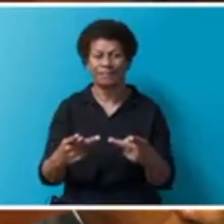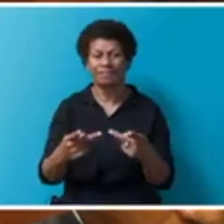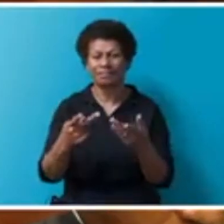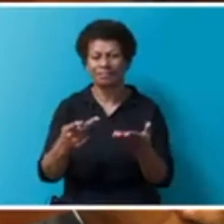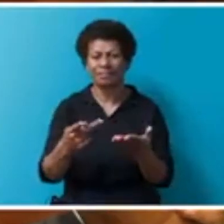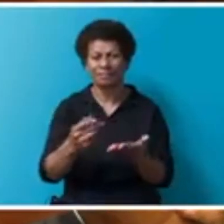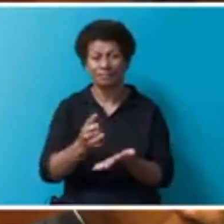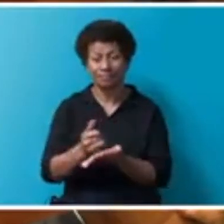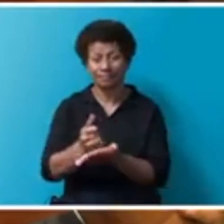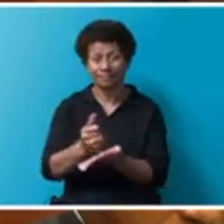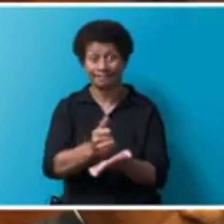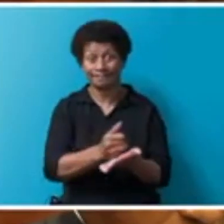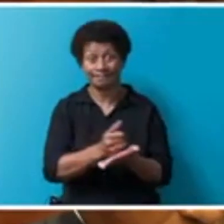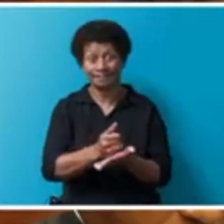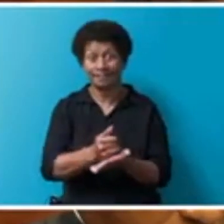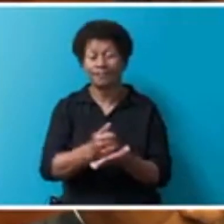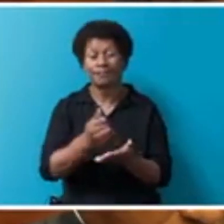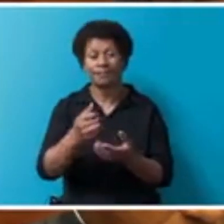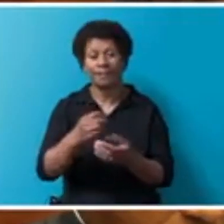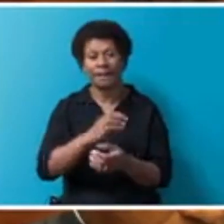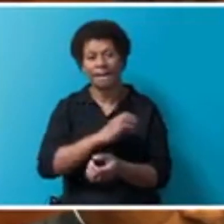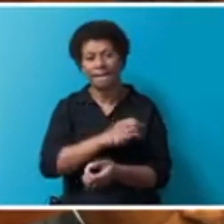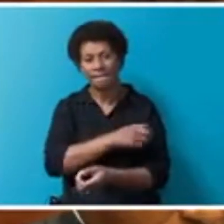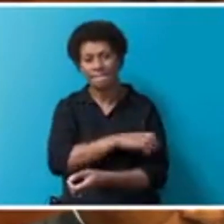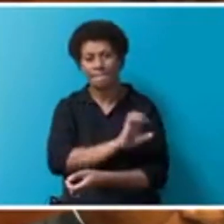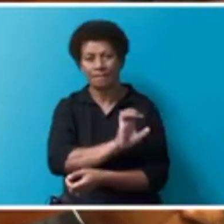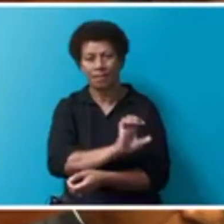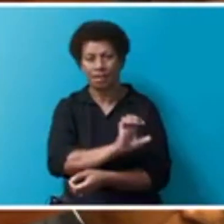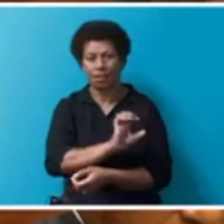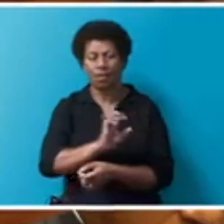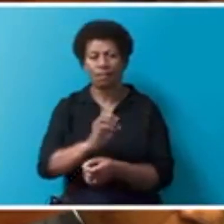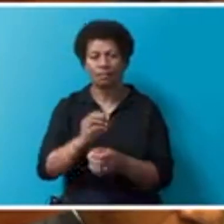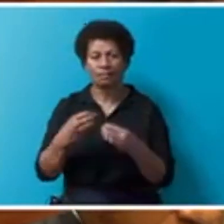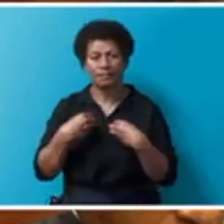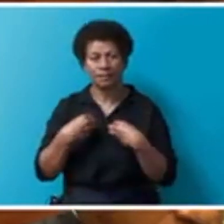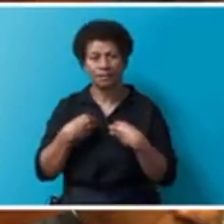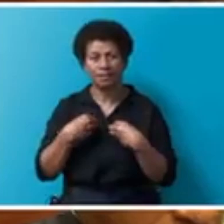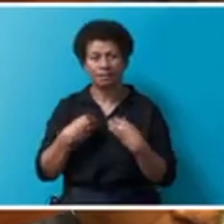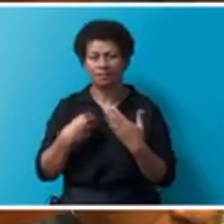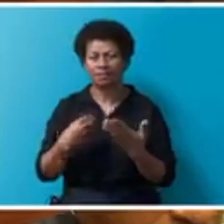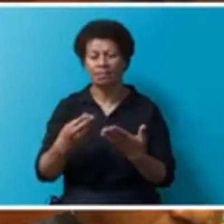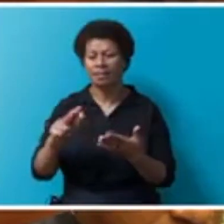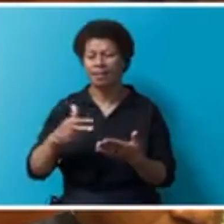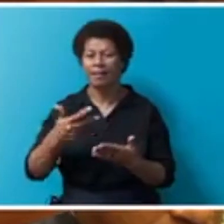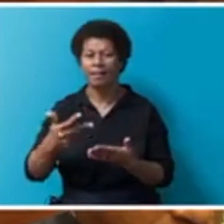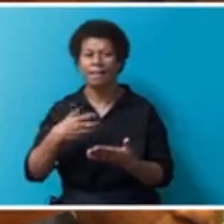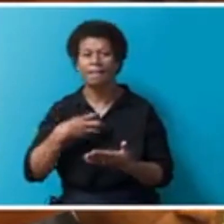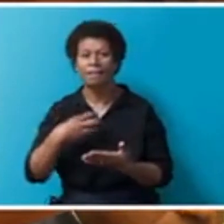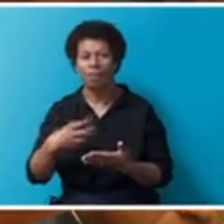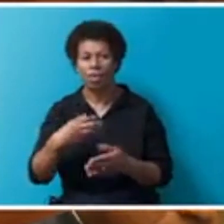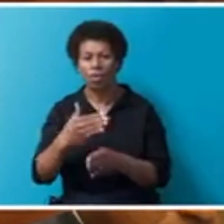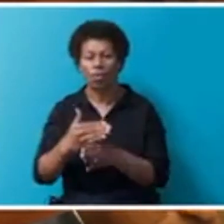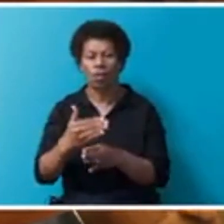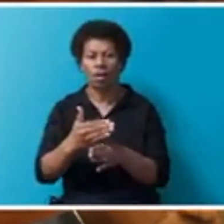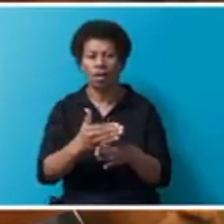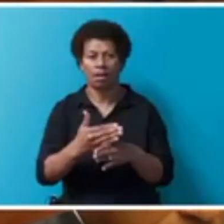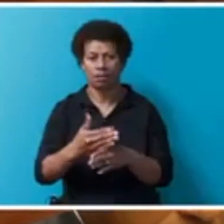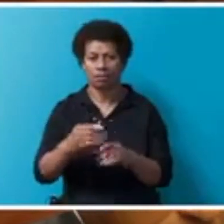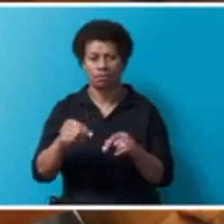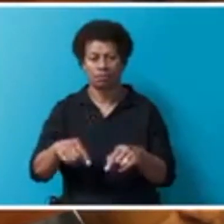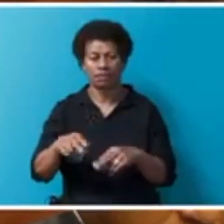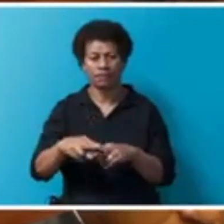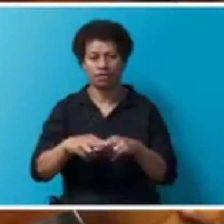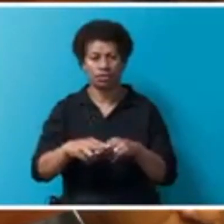support mechanisms will empower these businesses to grow, expand, and hire more Fijians. This is direct